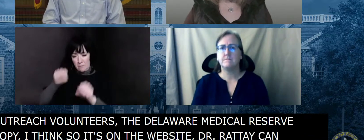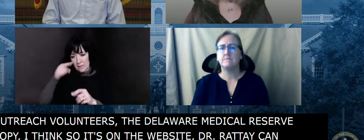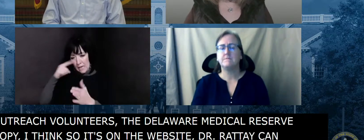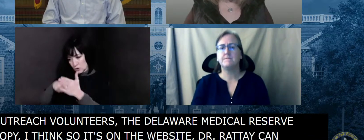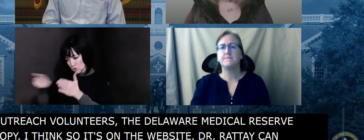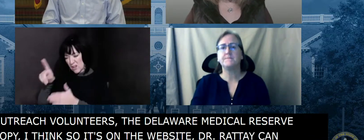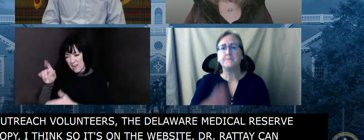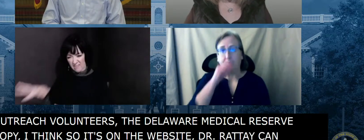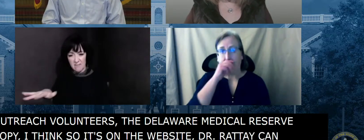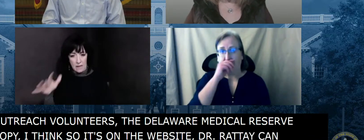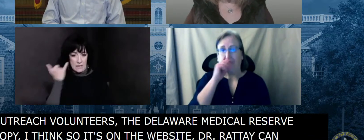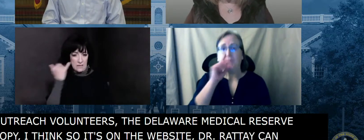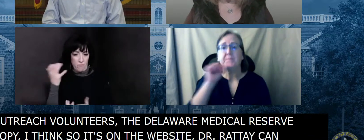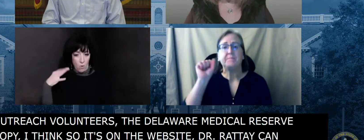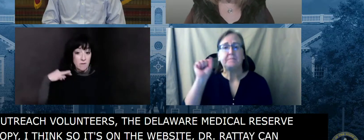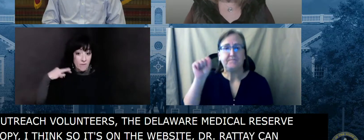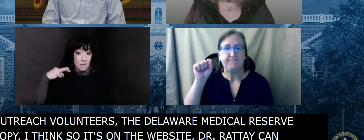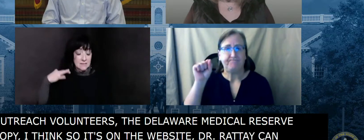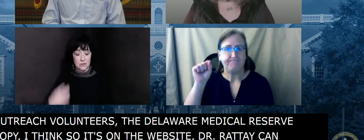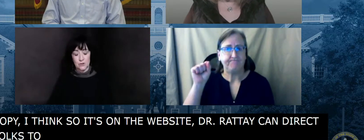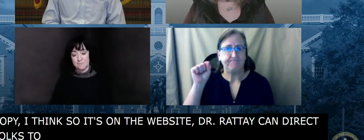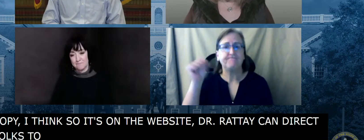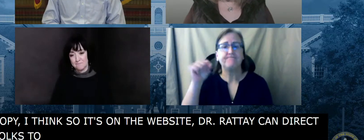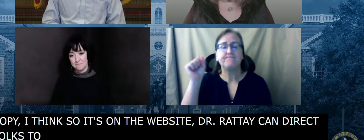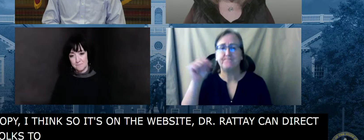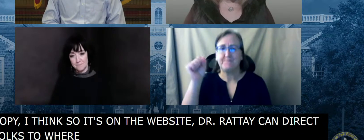Yeah, absolutely, Governor.